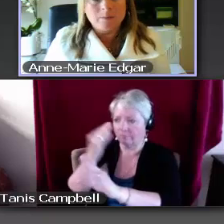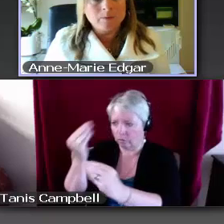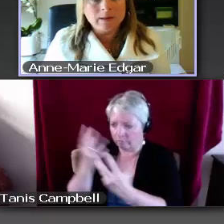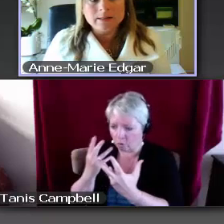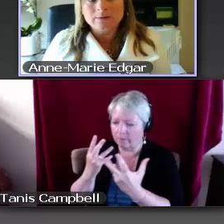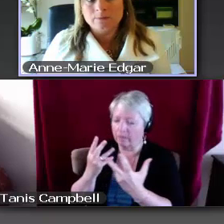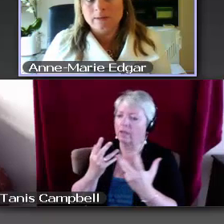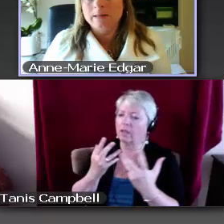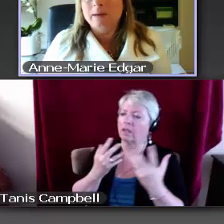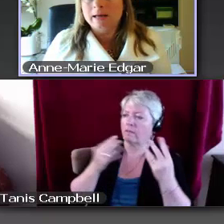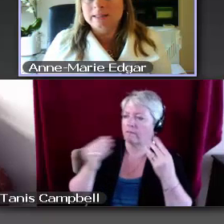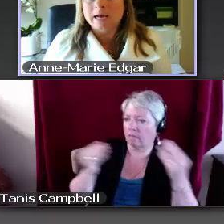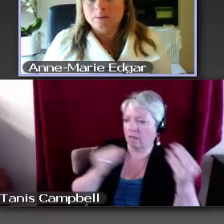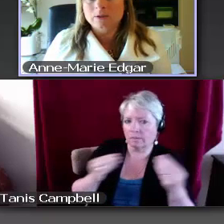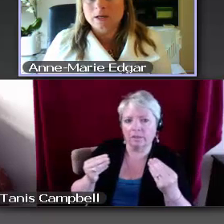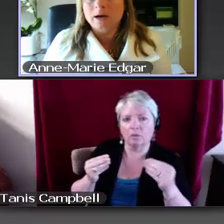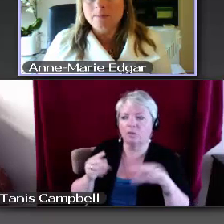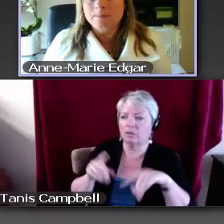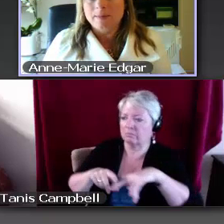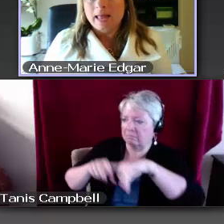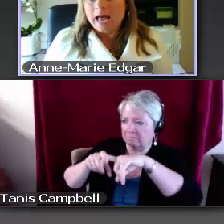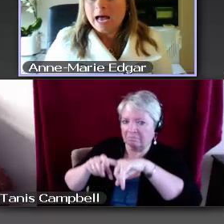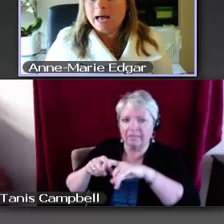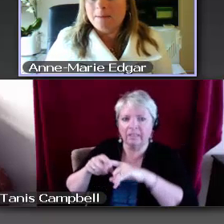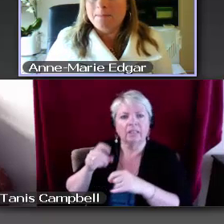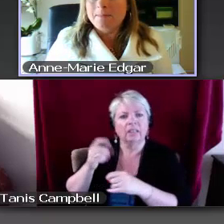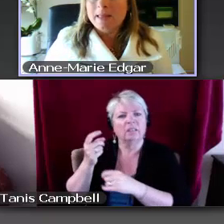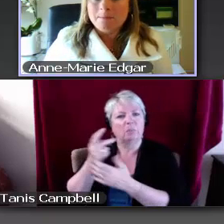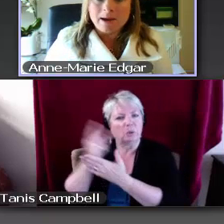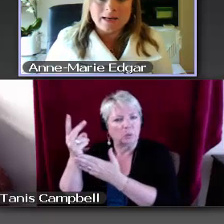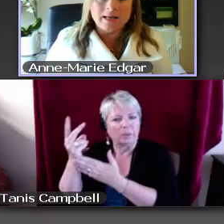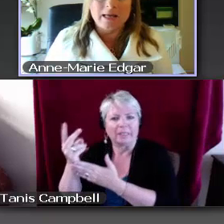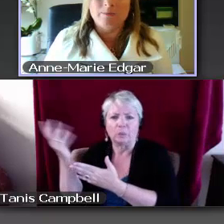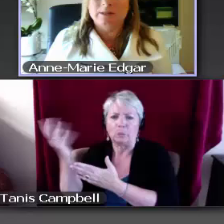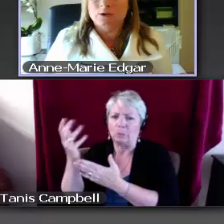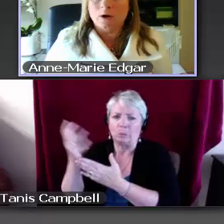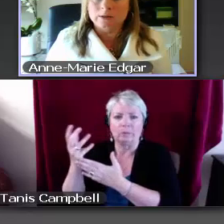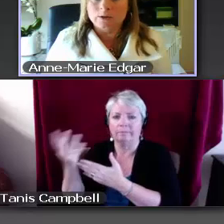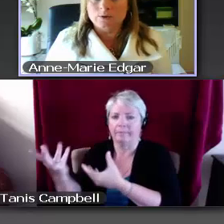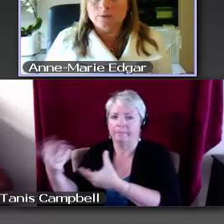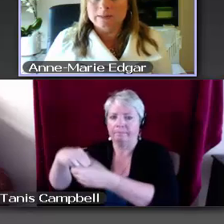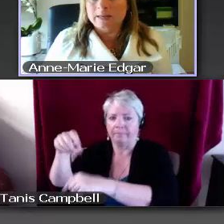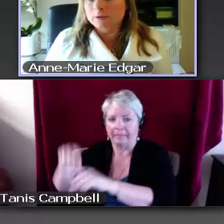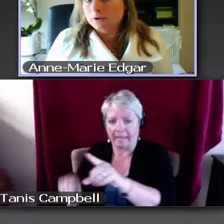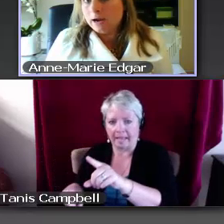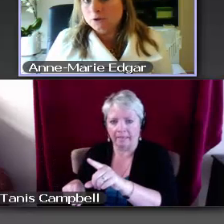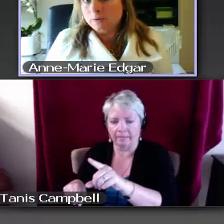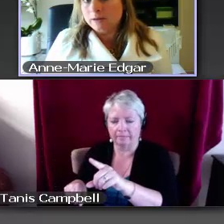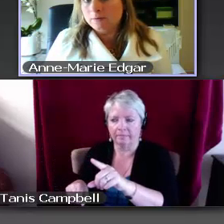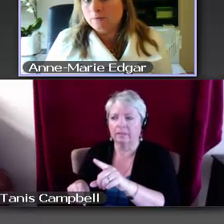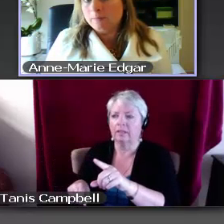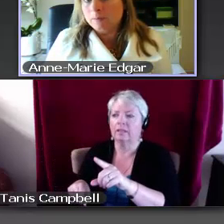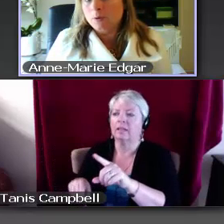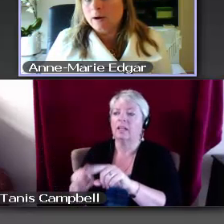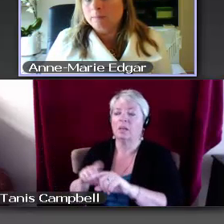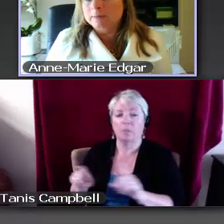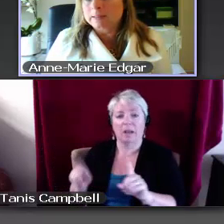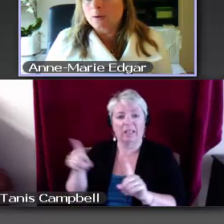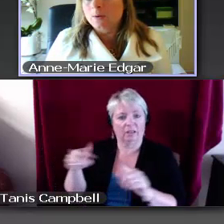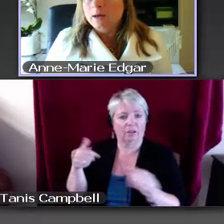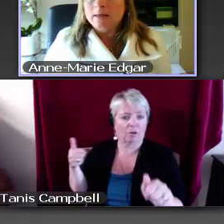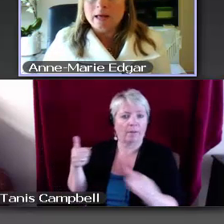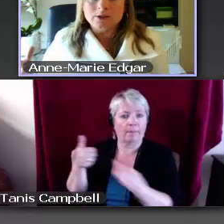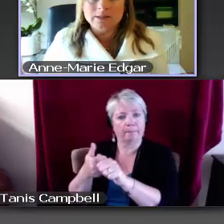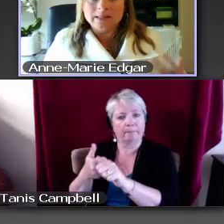had a couple weeks of really bad downtime, but he was a strong student, was able to graduate from the